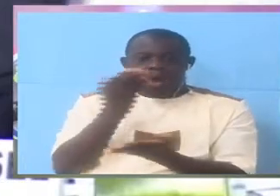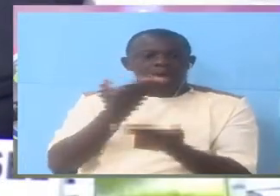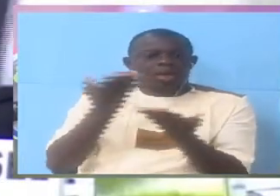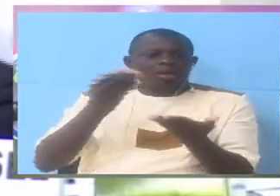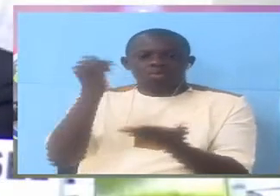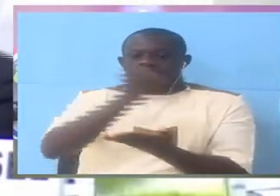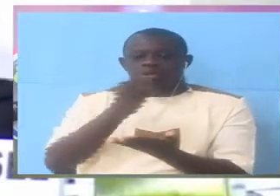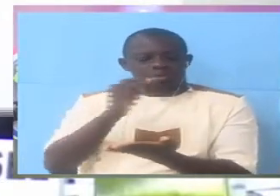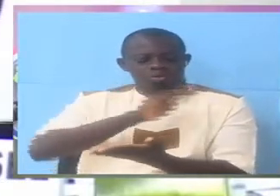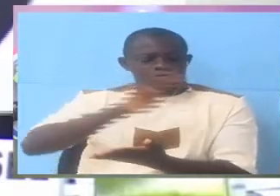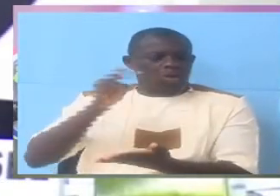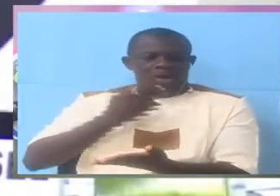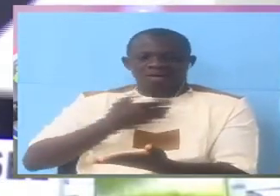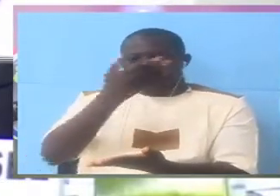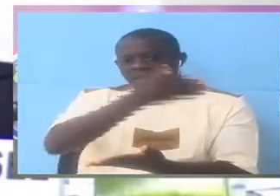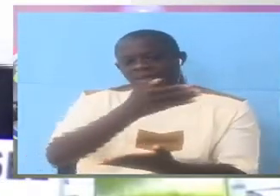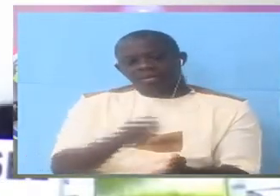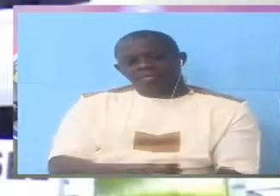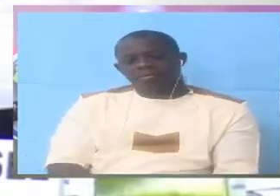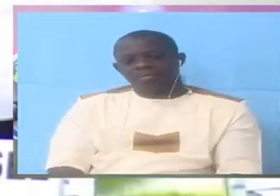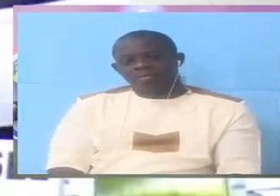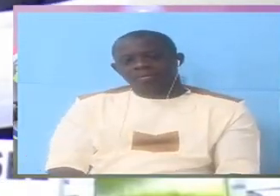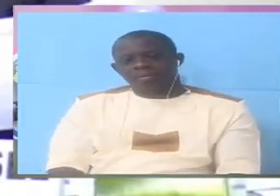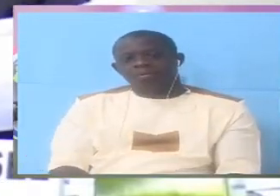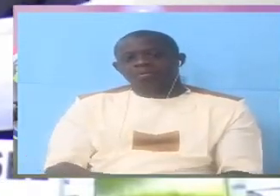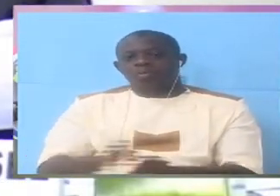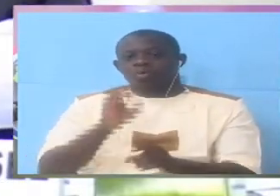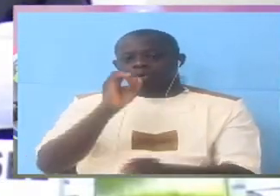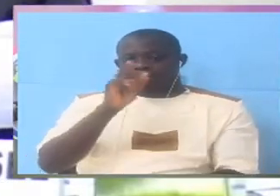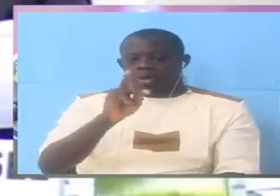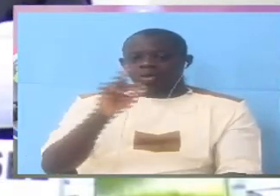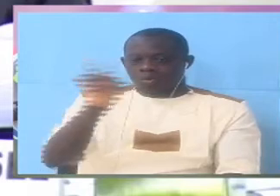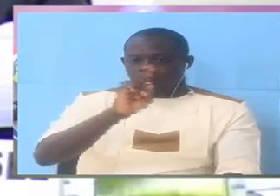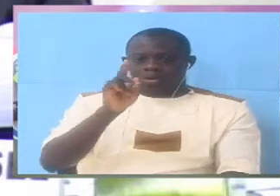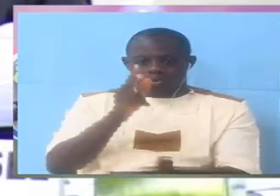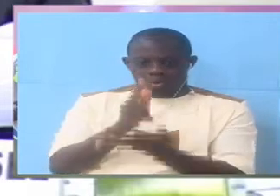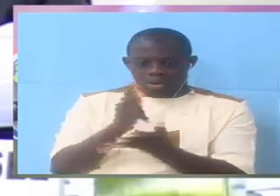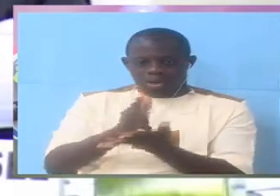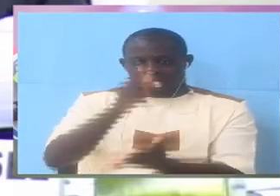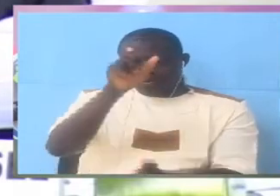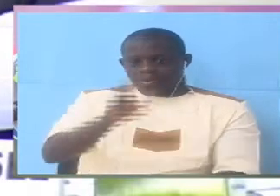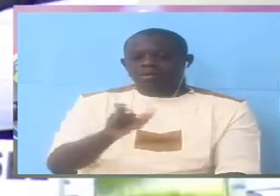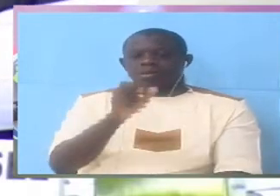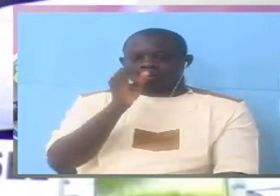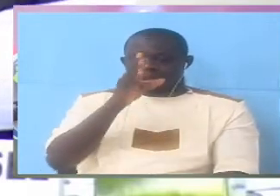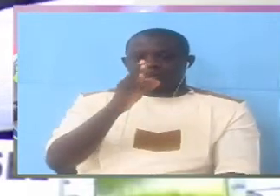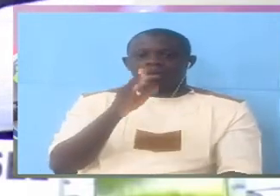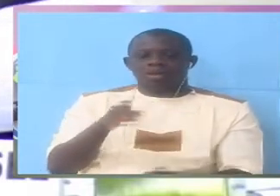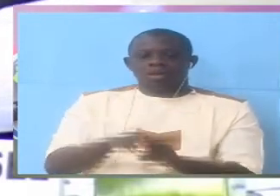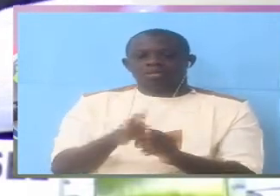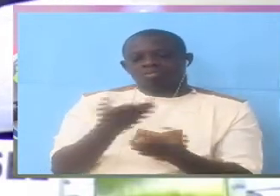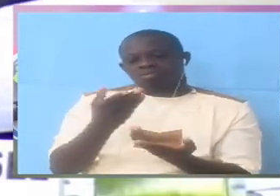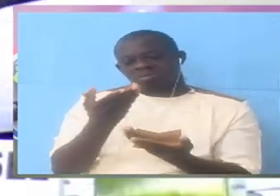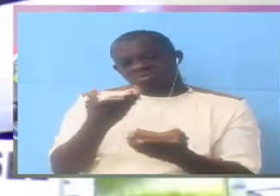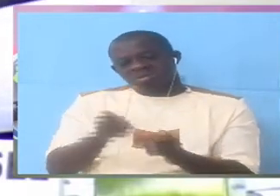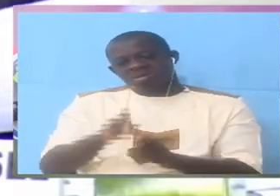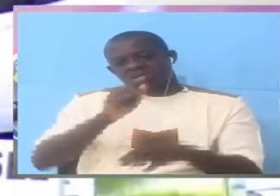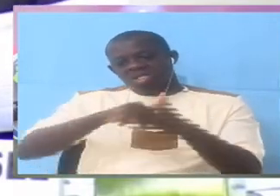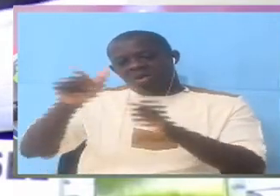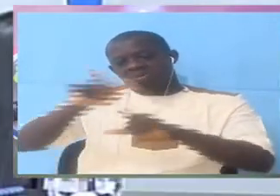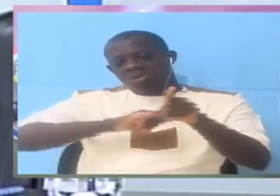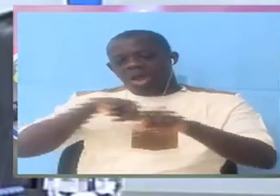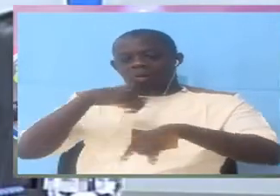is the truth. Okay. What the witness said, is it in line with what would normally